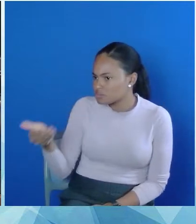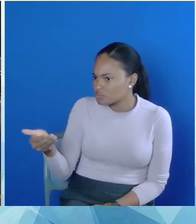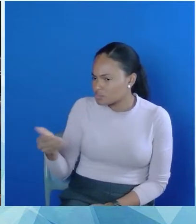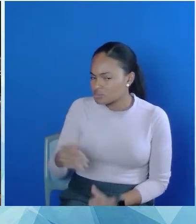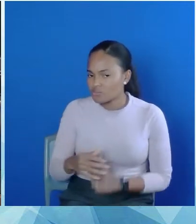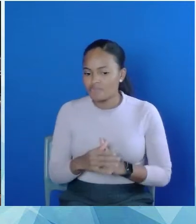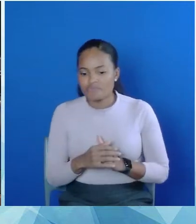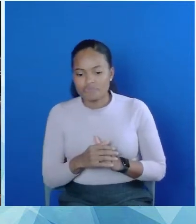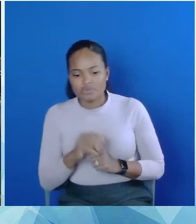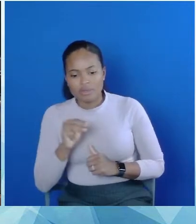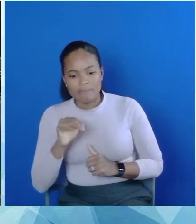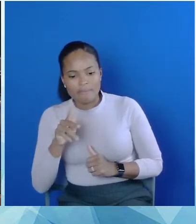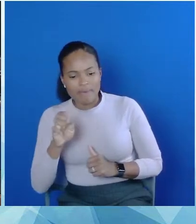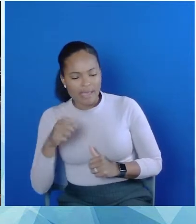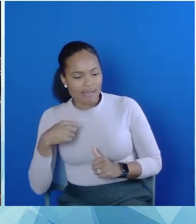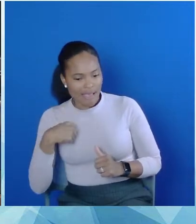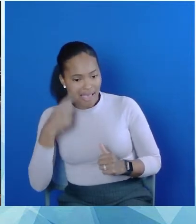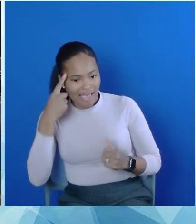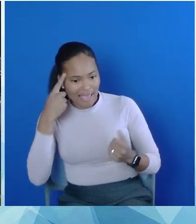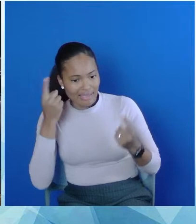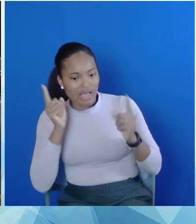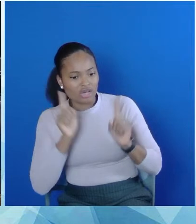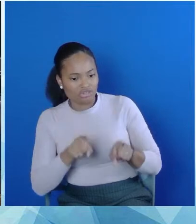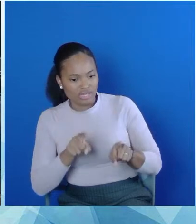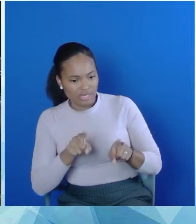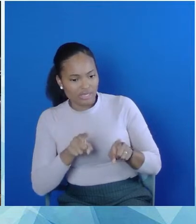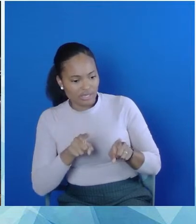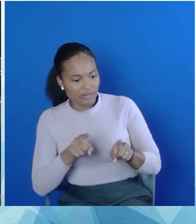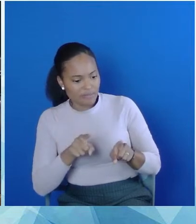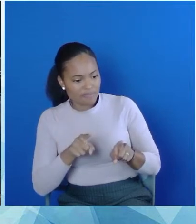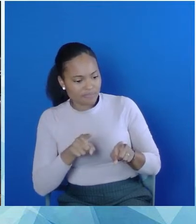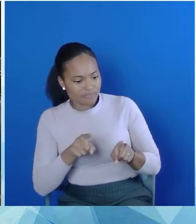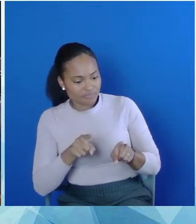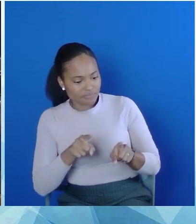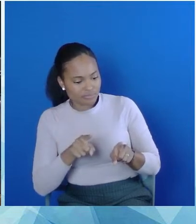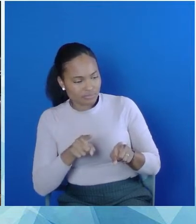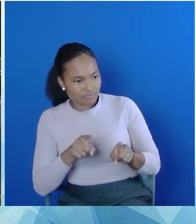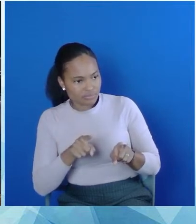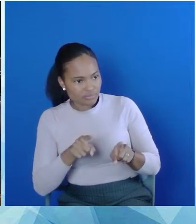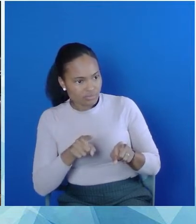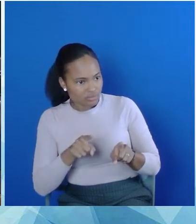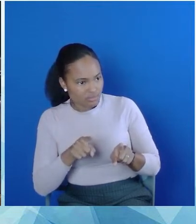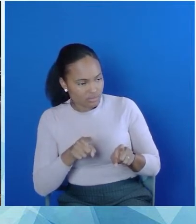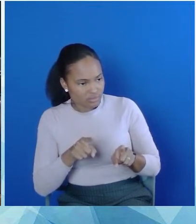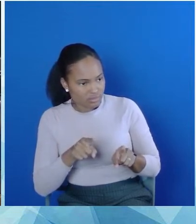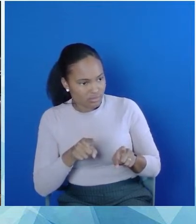Yeah, I agree absolutely. The caveats associated with this would take